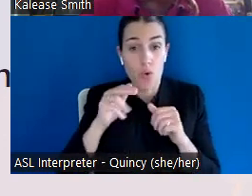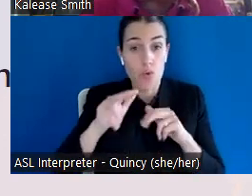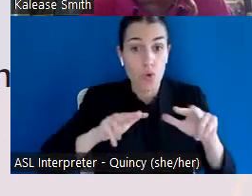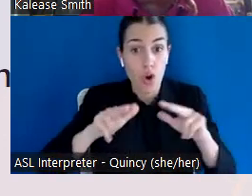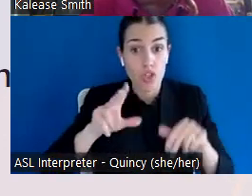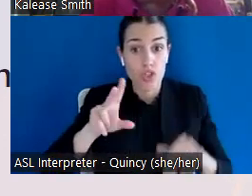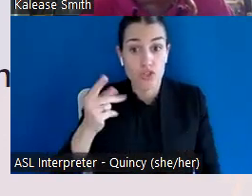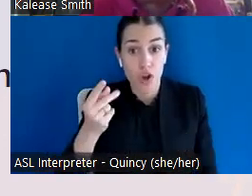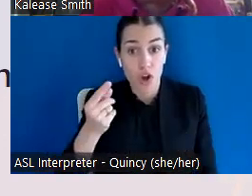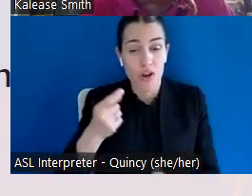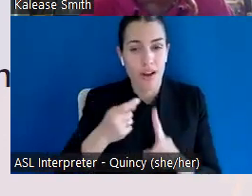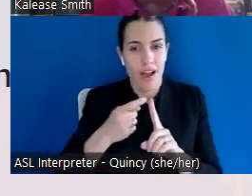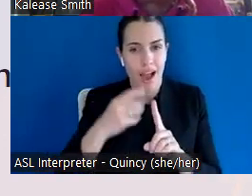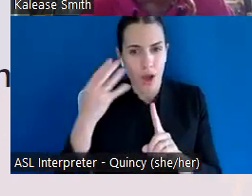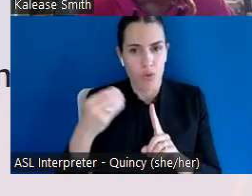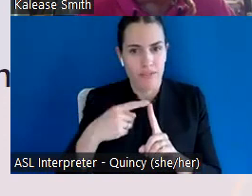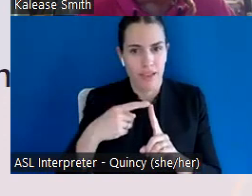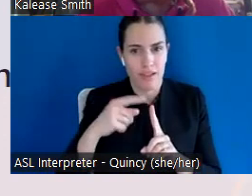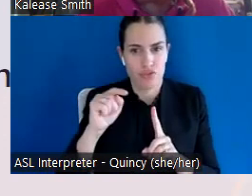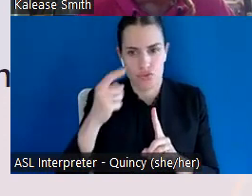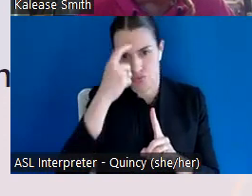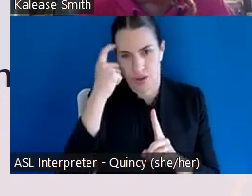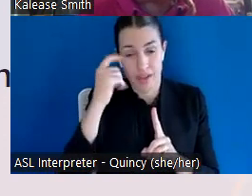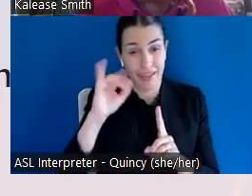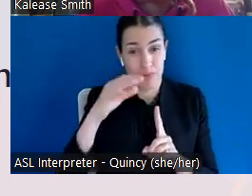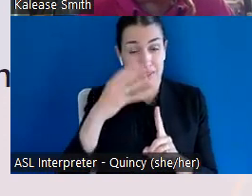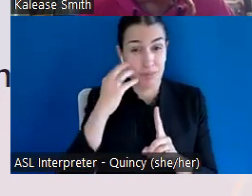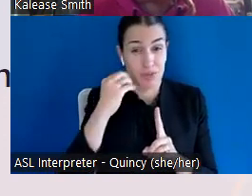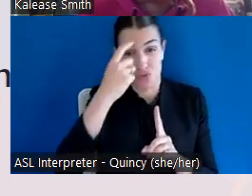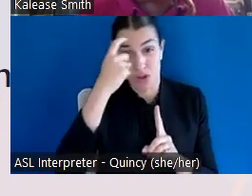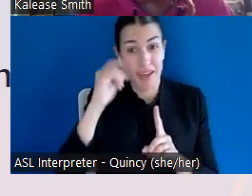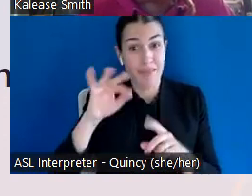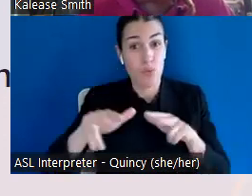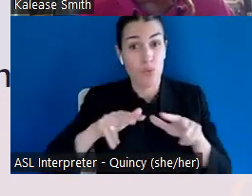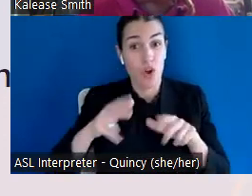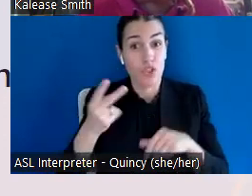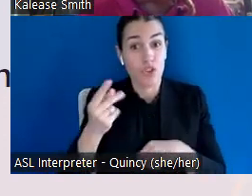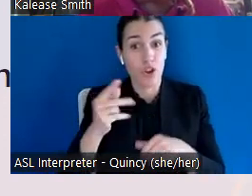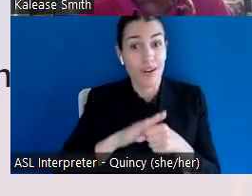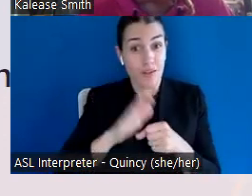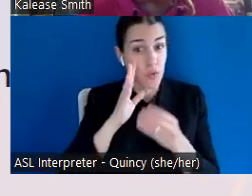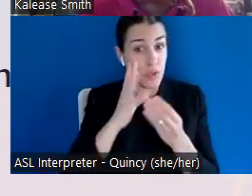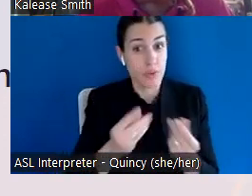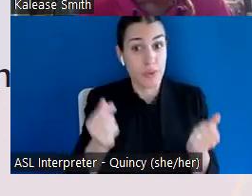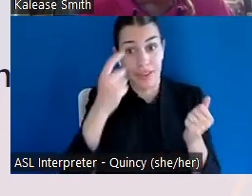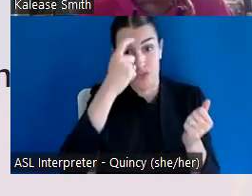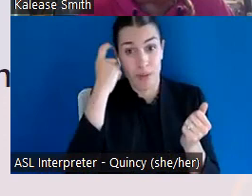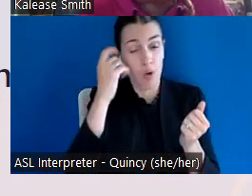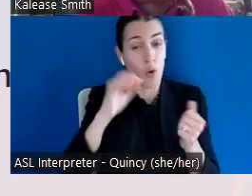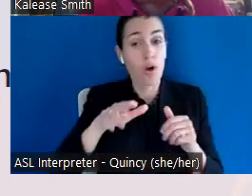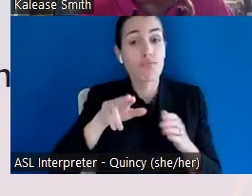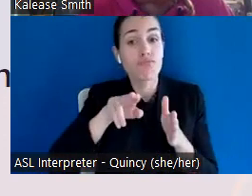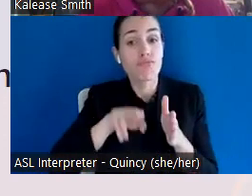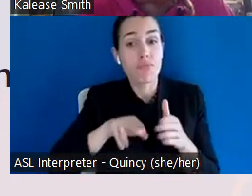are experiencing, whether that is through the trauma that you've experienced personally or just the vicarious trauma that you might be experiencing at work,